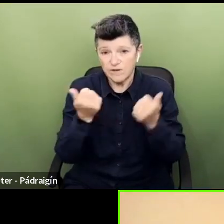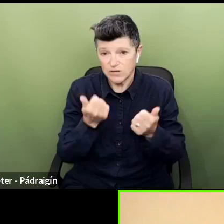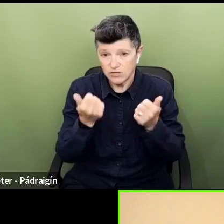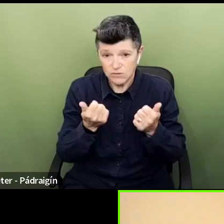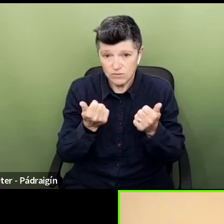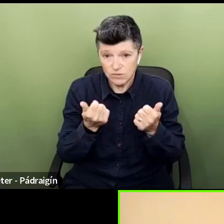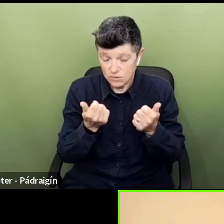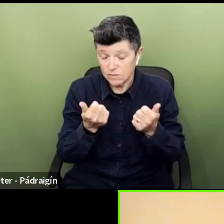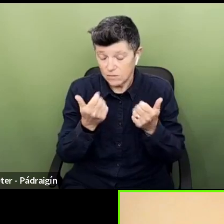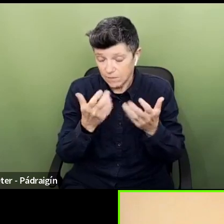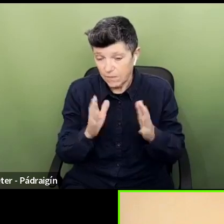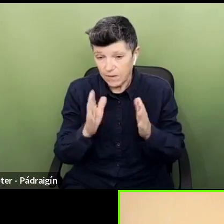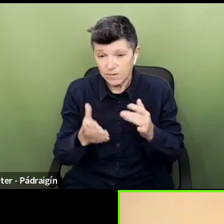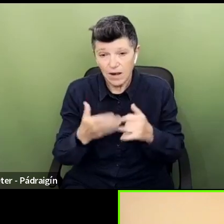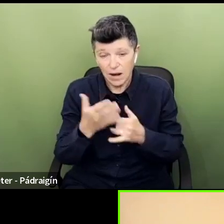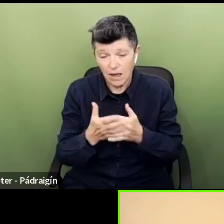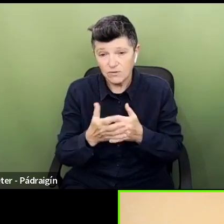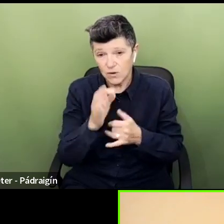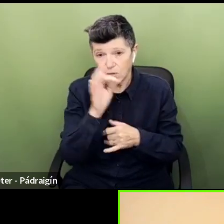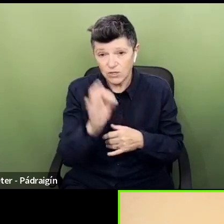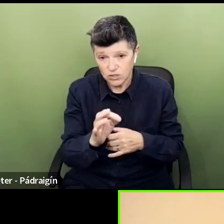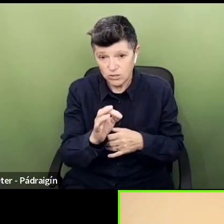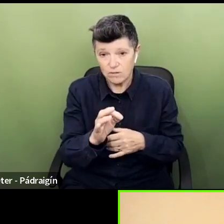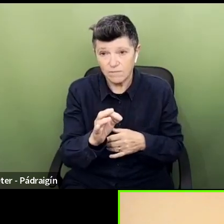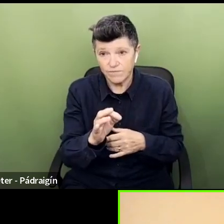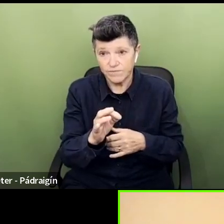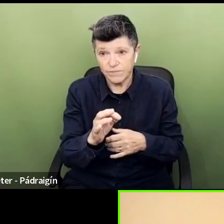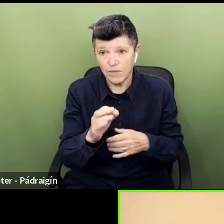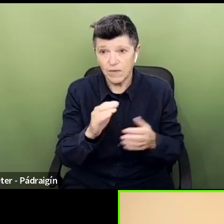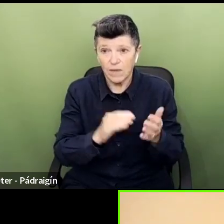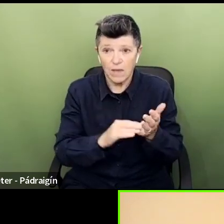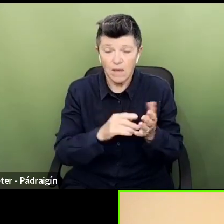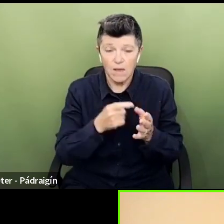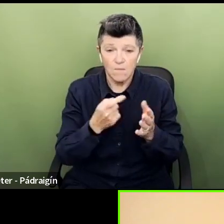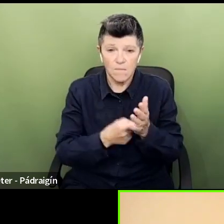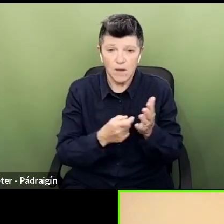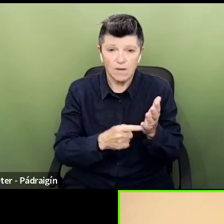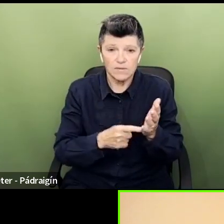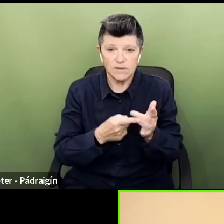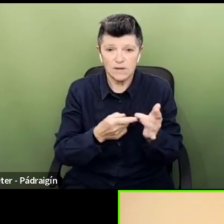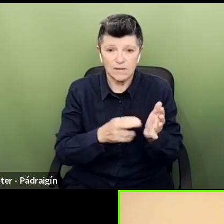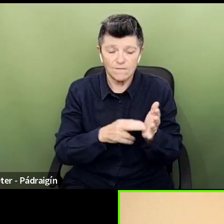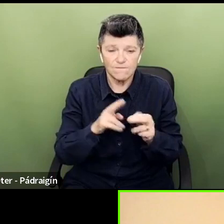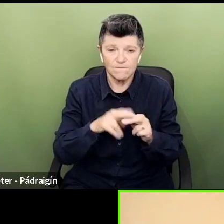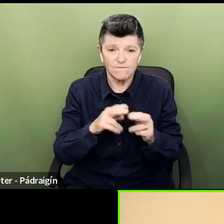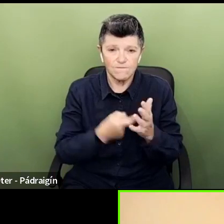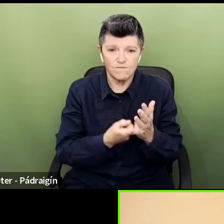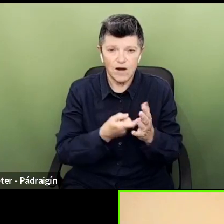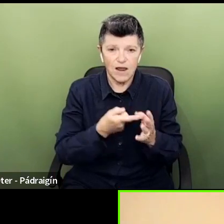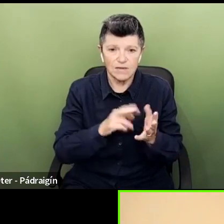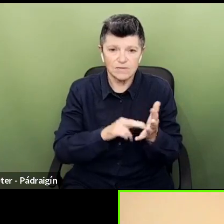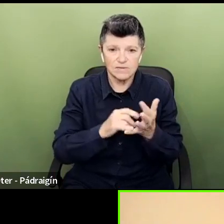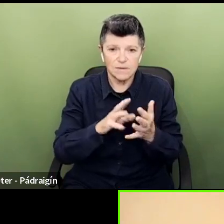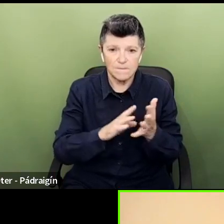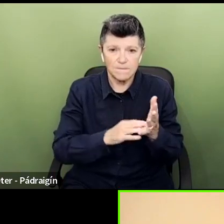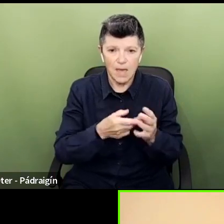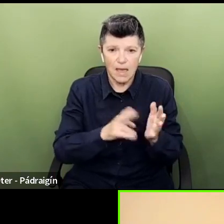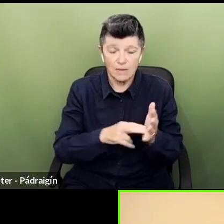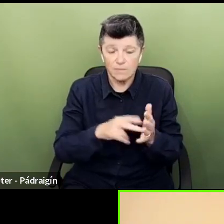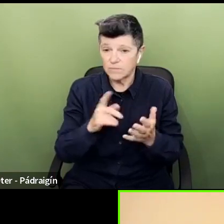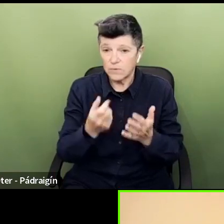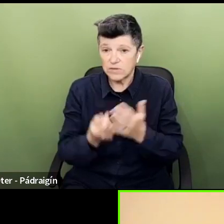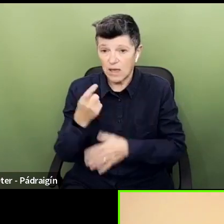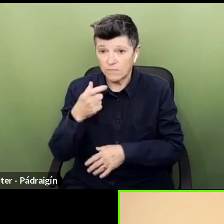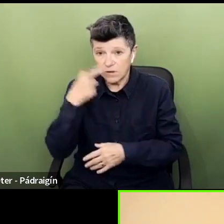the last question I want to ask about, Martin Fransman asks is, what is happening in Russia today? What do you think will happen to